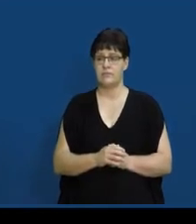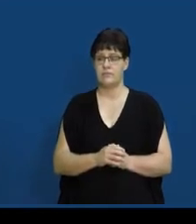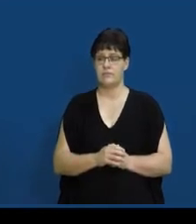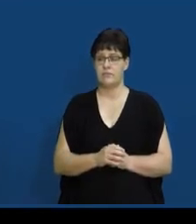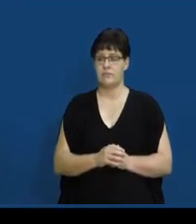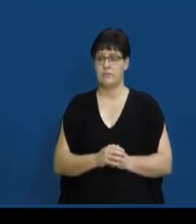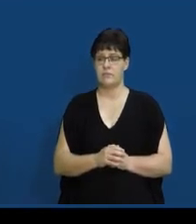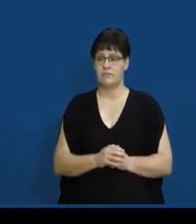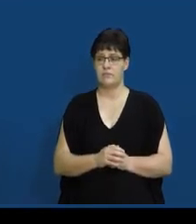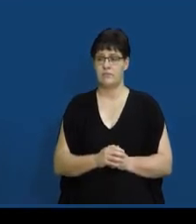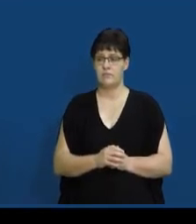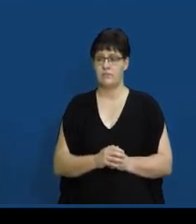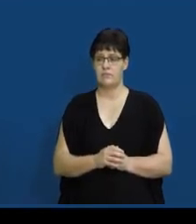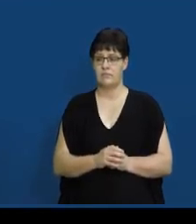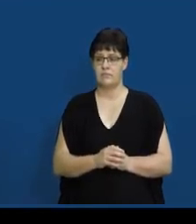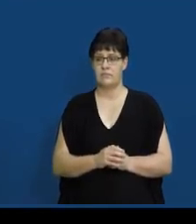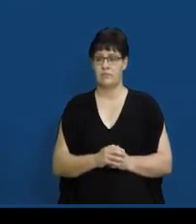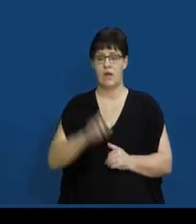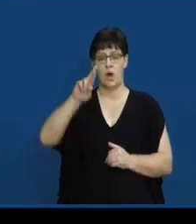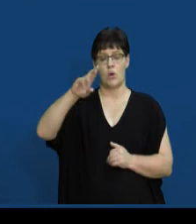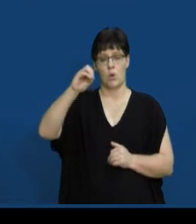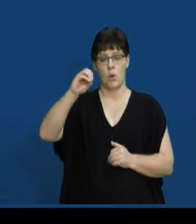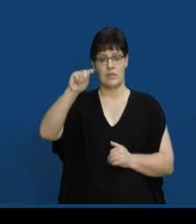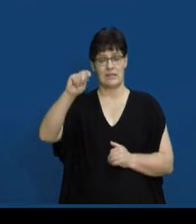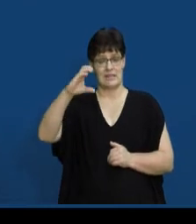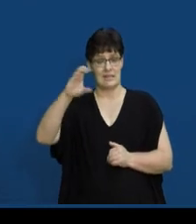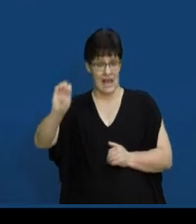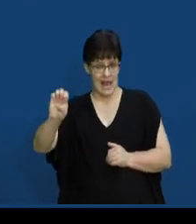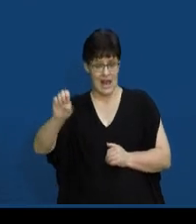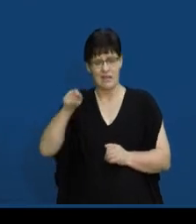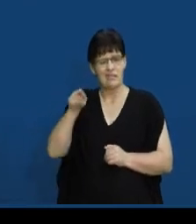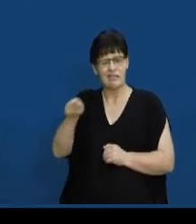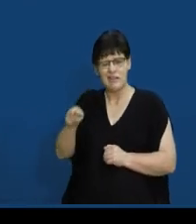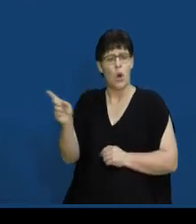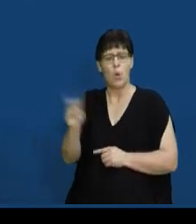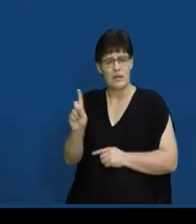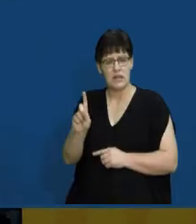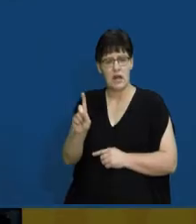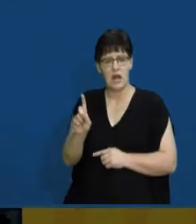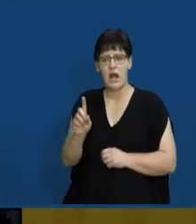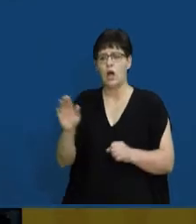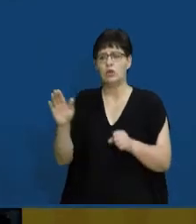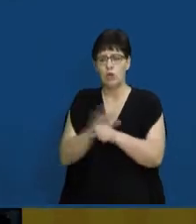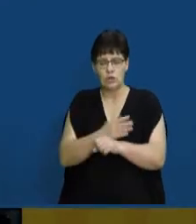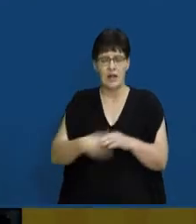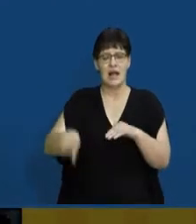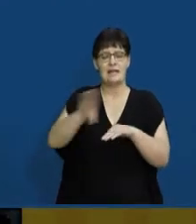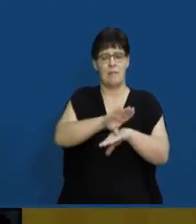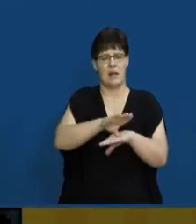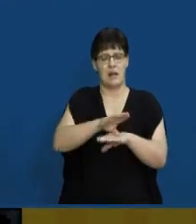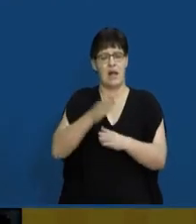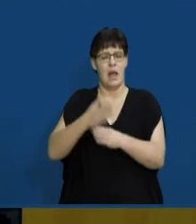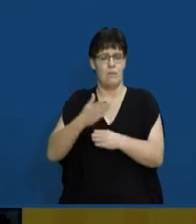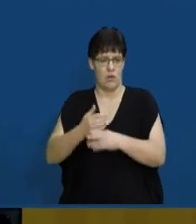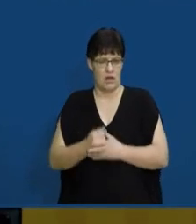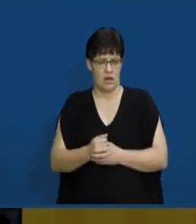And what is that one there? Your return on total capital employed. In other words, what do you do with